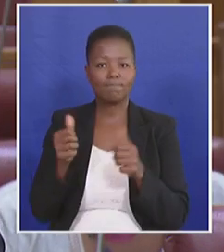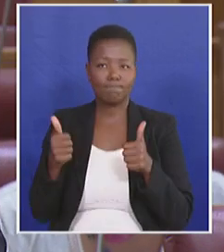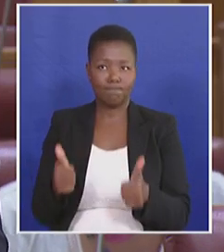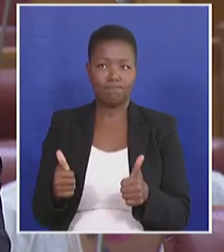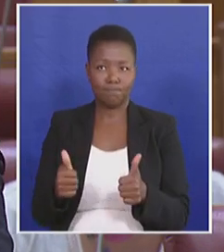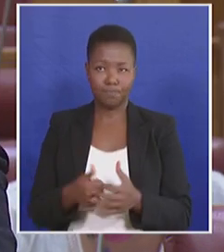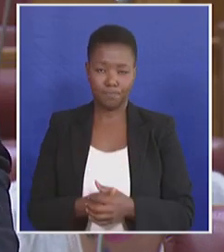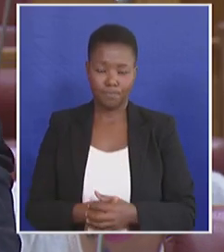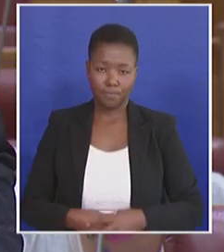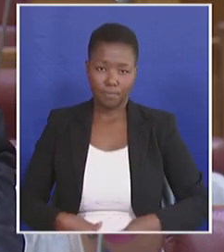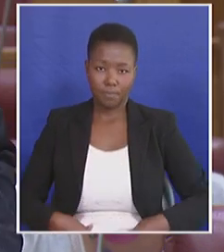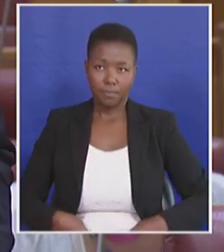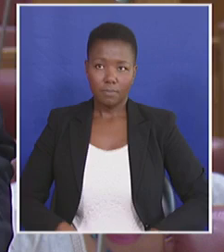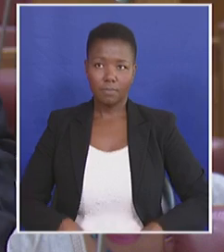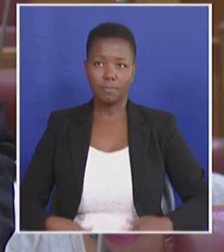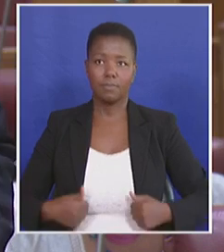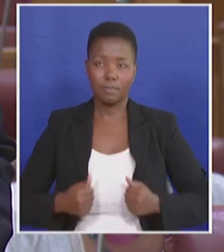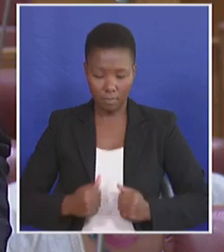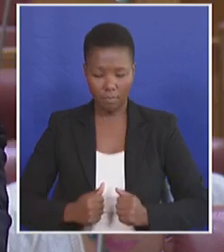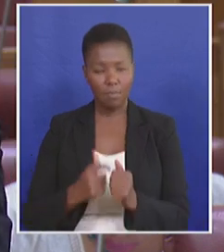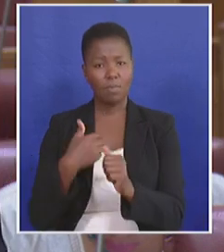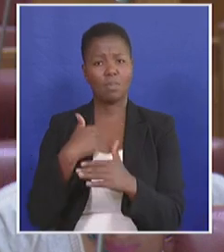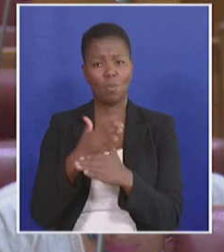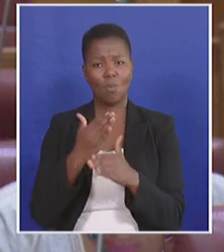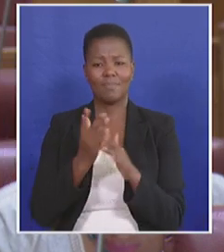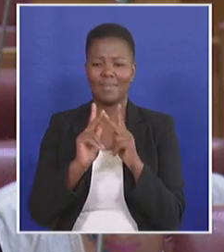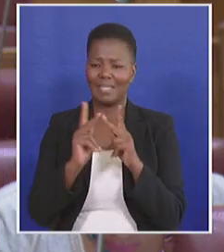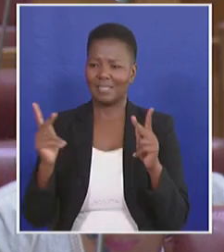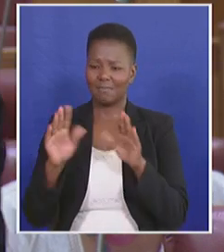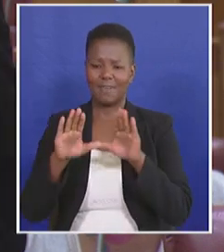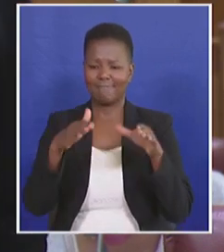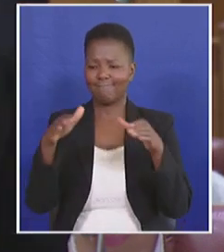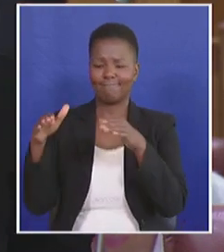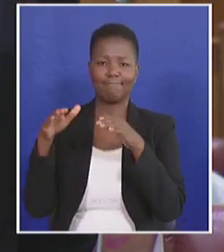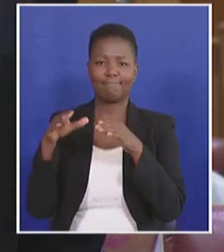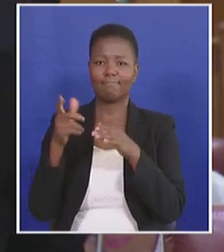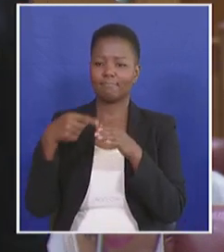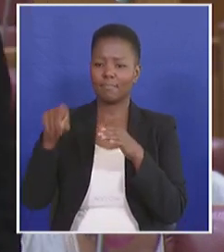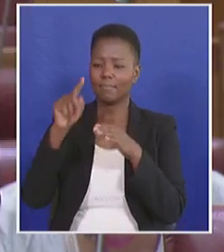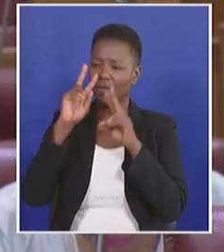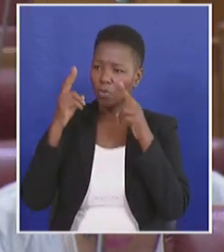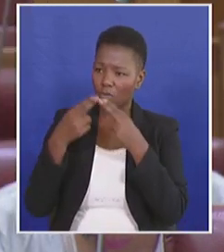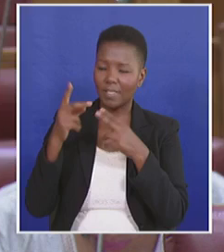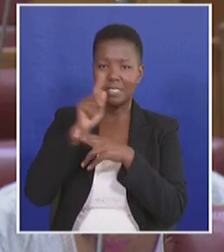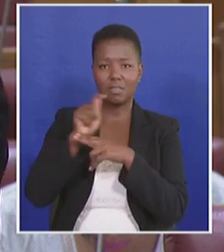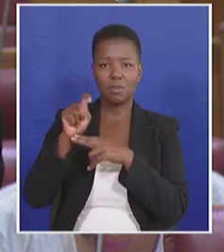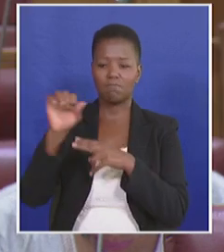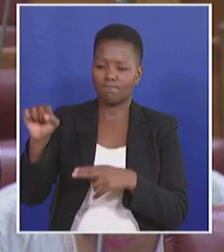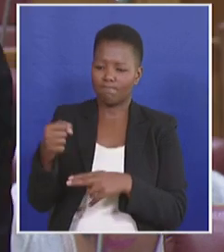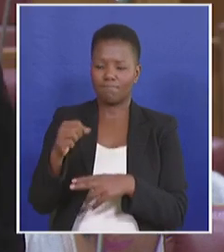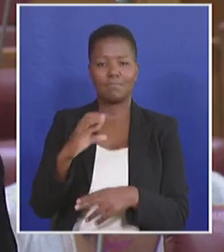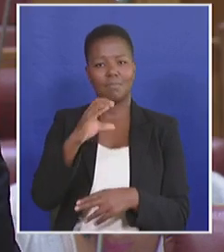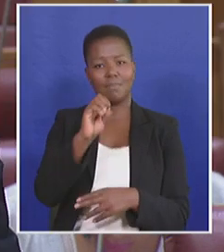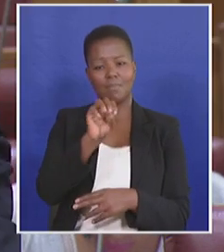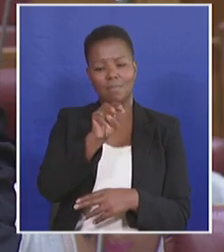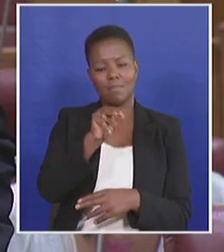Working closely with various academic institutions to develop commanders on management skills.